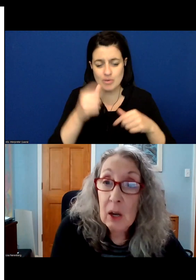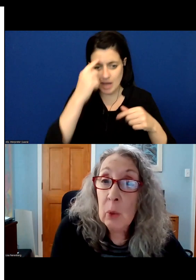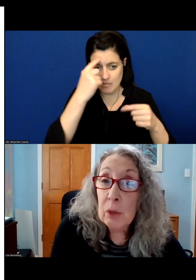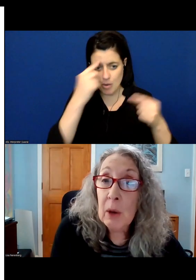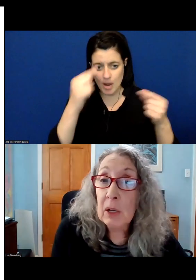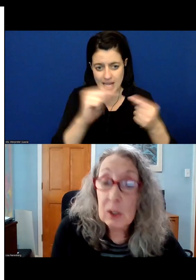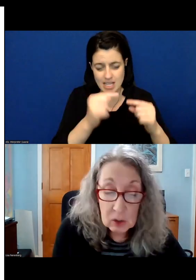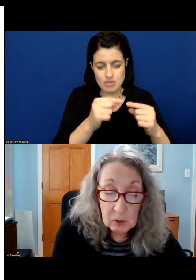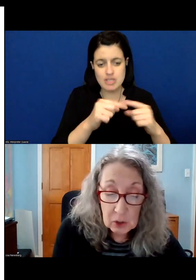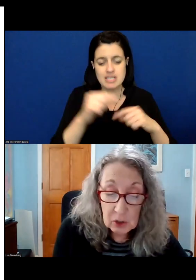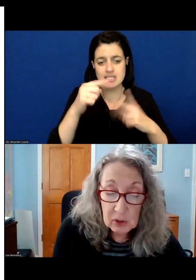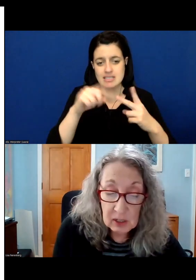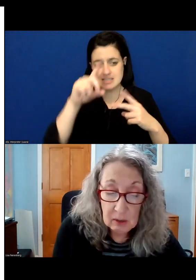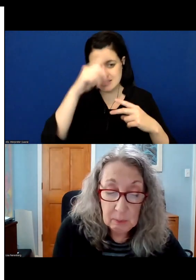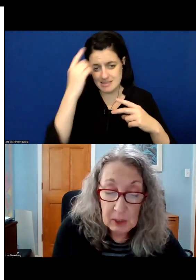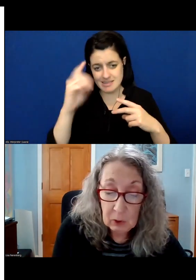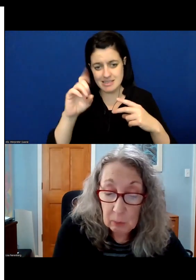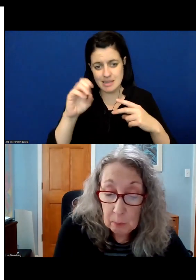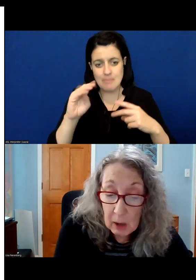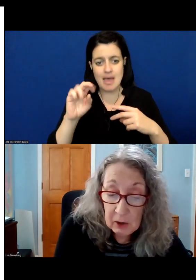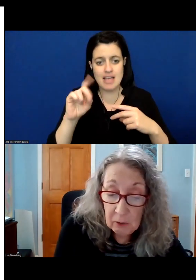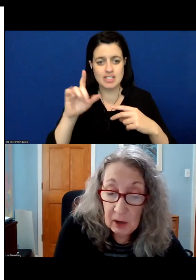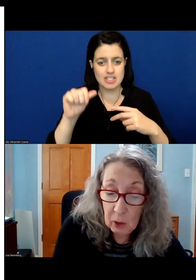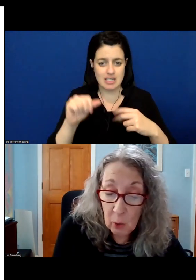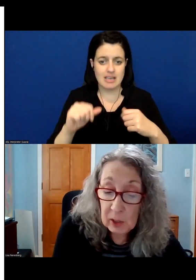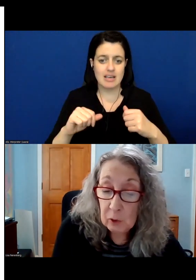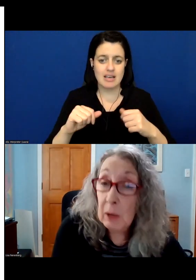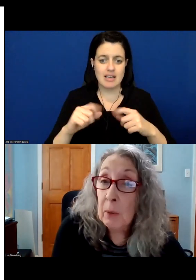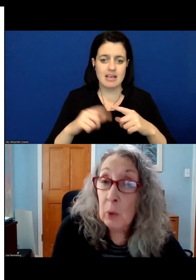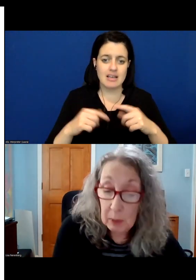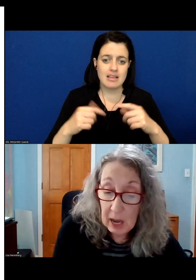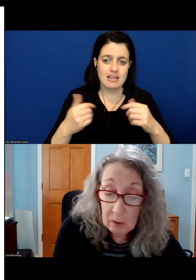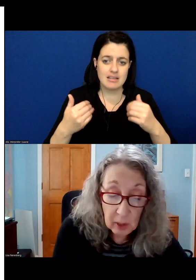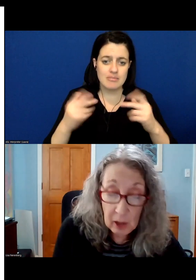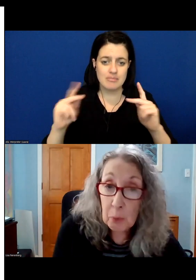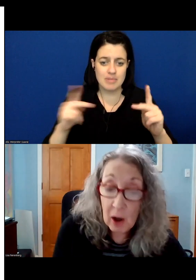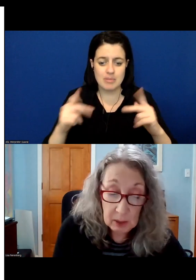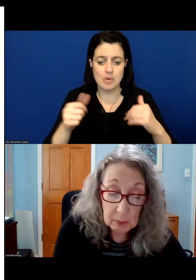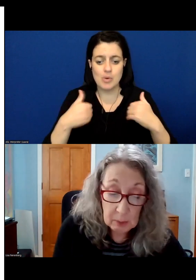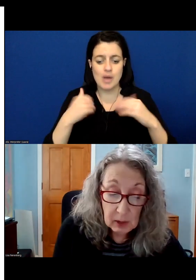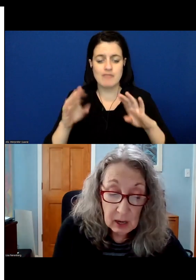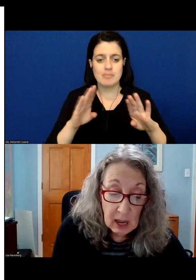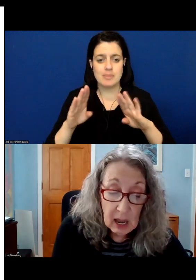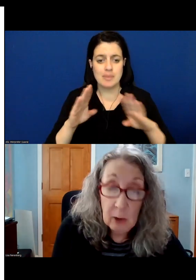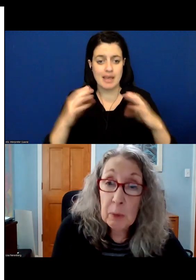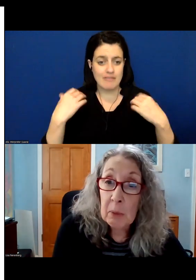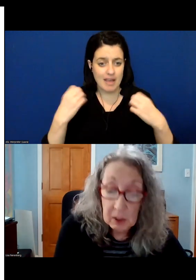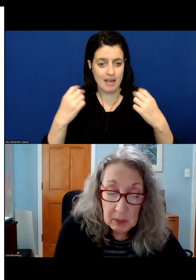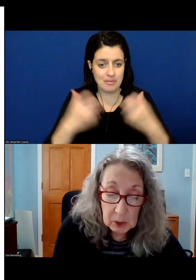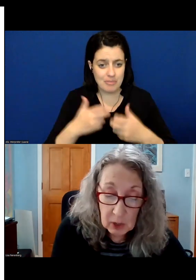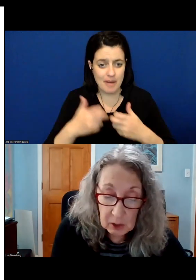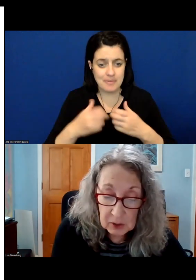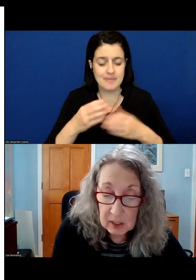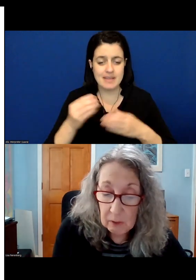injuries. With public conservators, it's defending the rights of people with behavioral health problems. And with